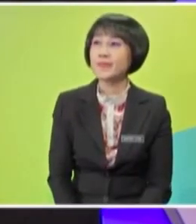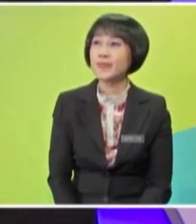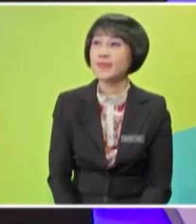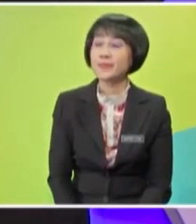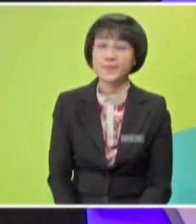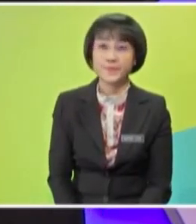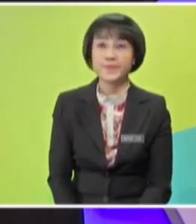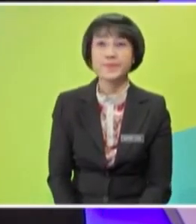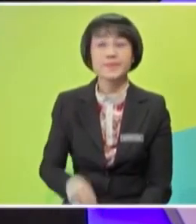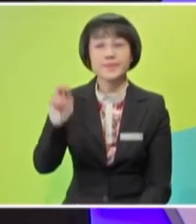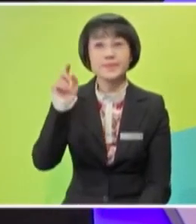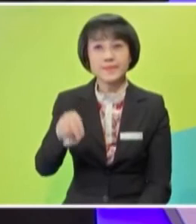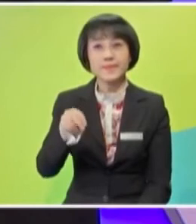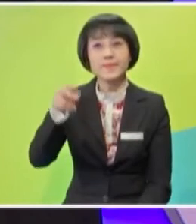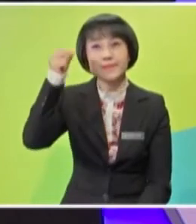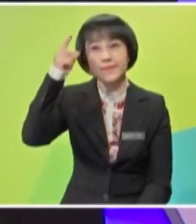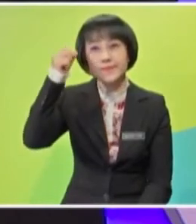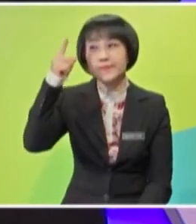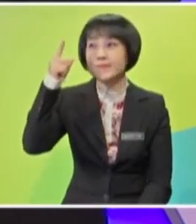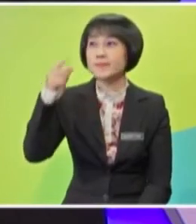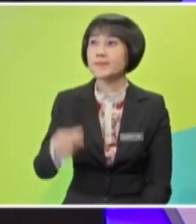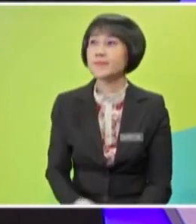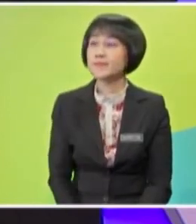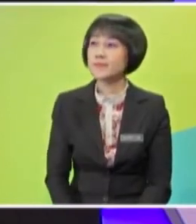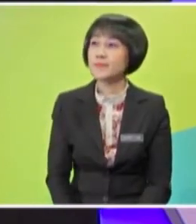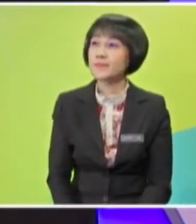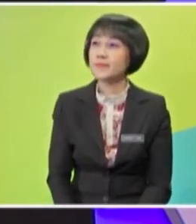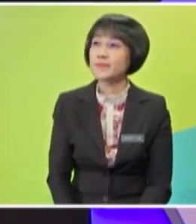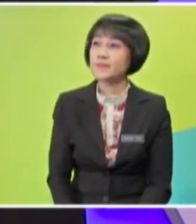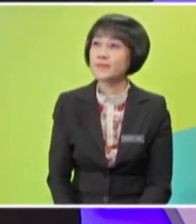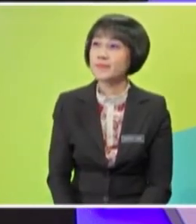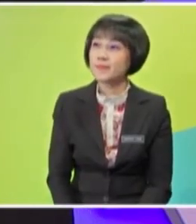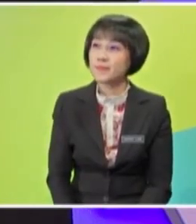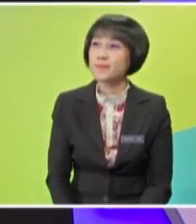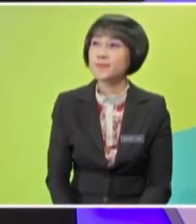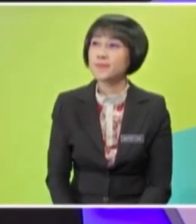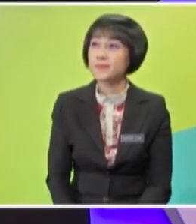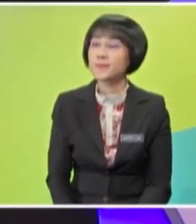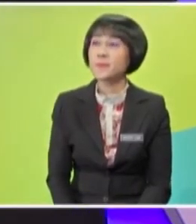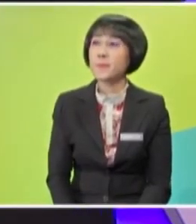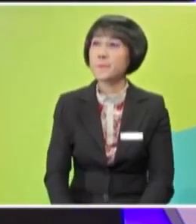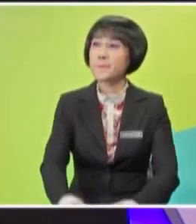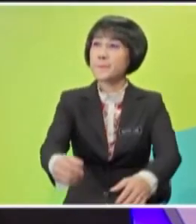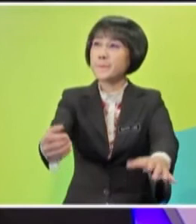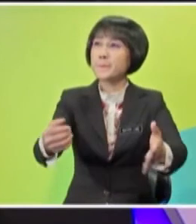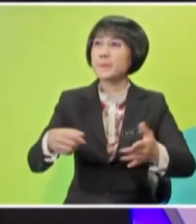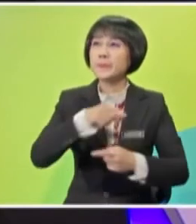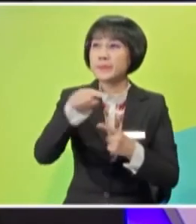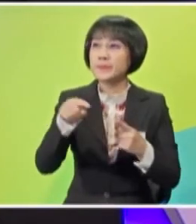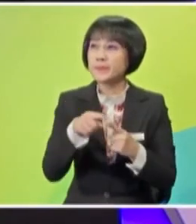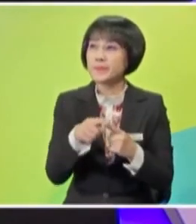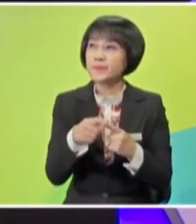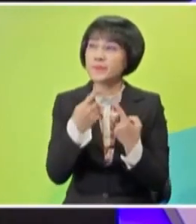So we need to understand the instruction, highlight on the task, be clear on what to do, and when you